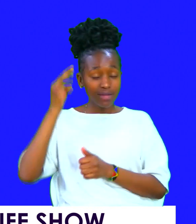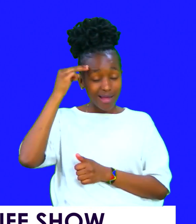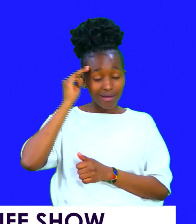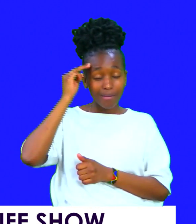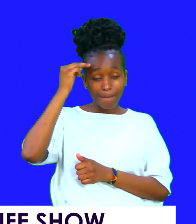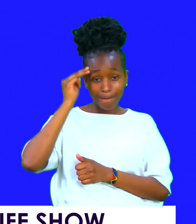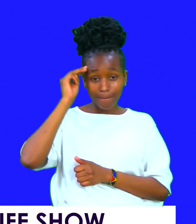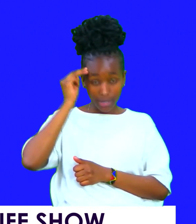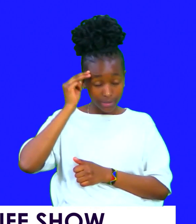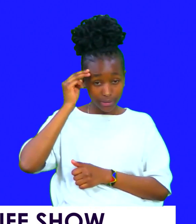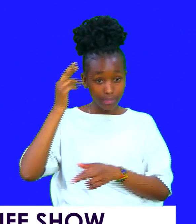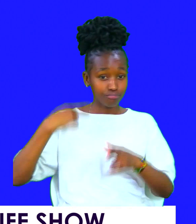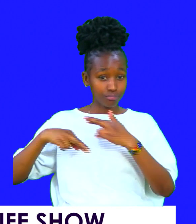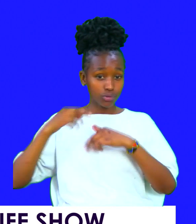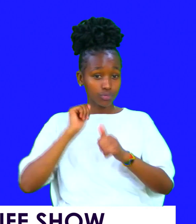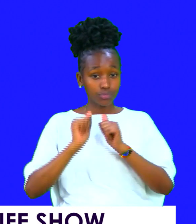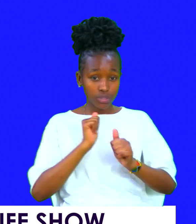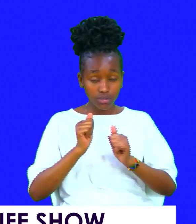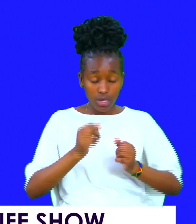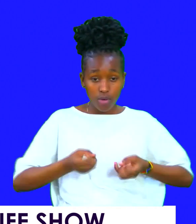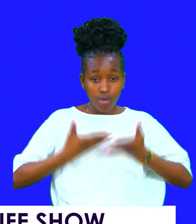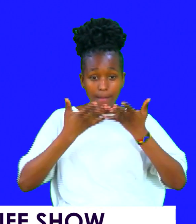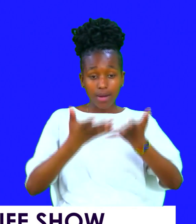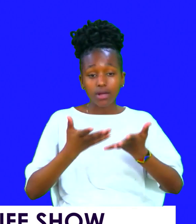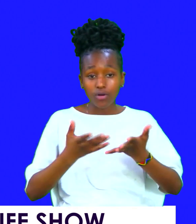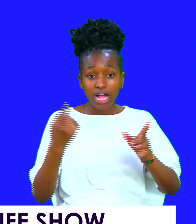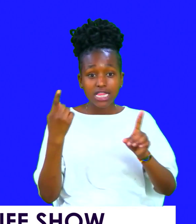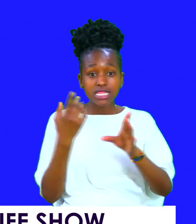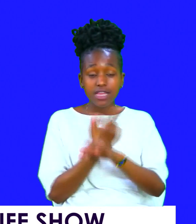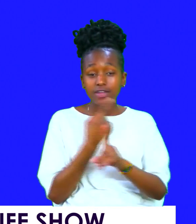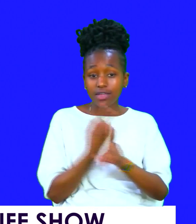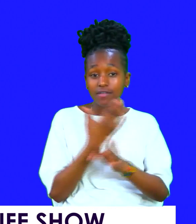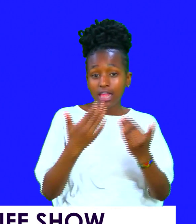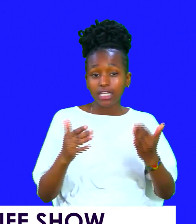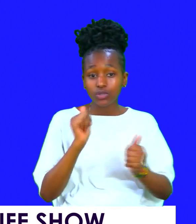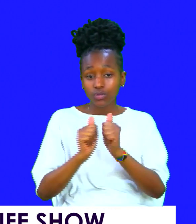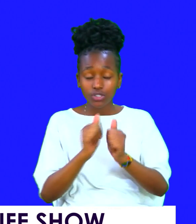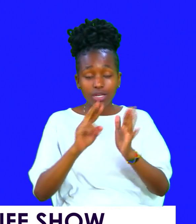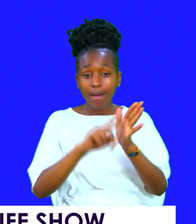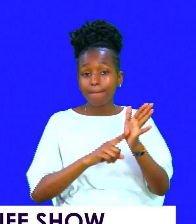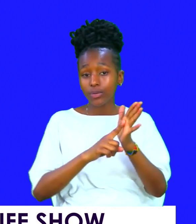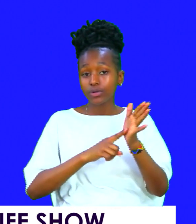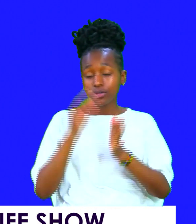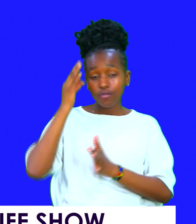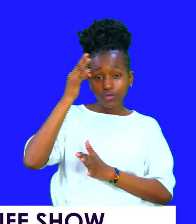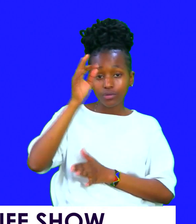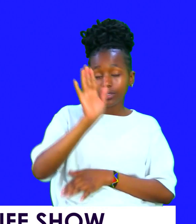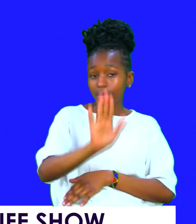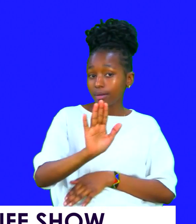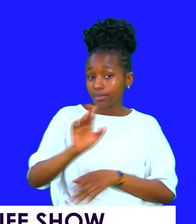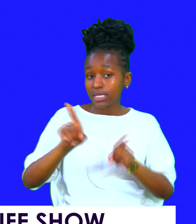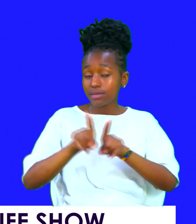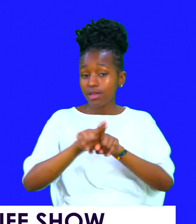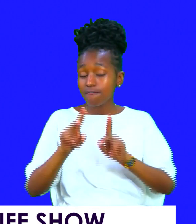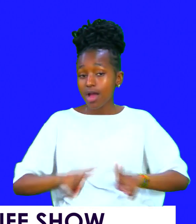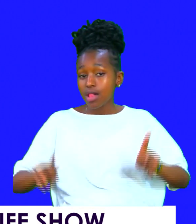those things that are poisonous to you, to your future, to who you are, to the valuable you, things